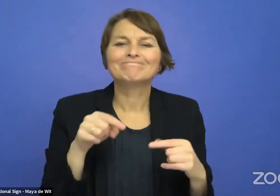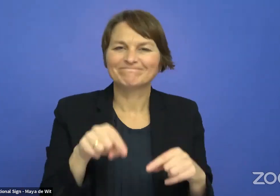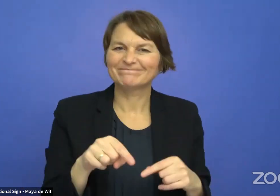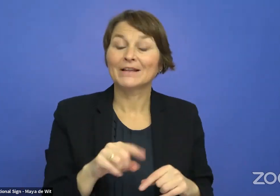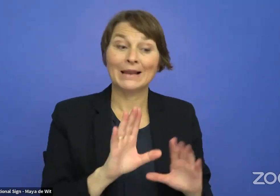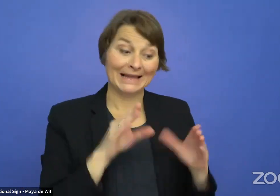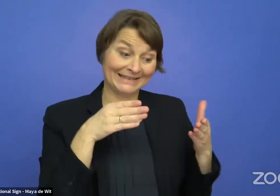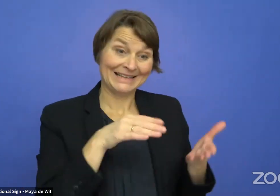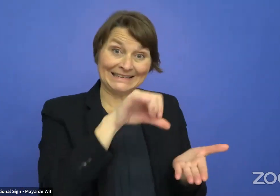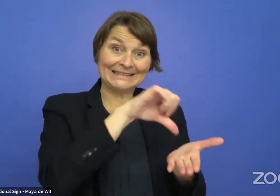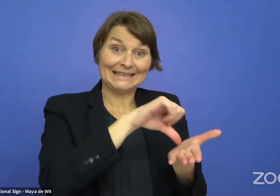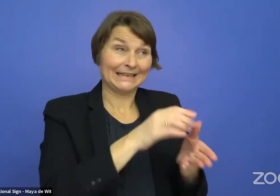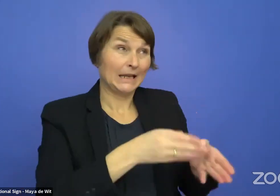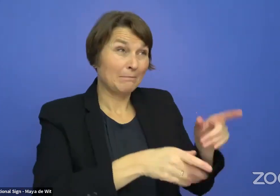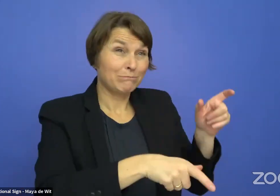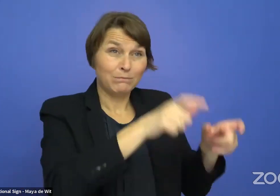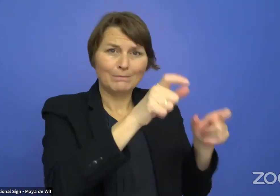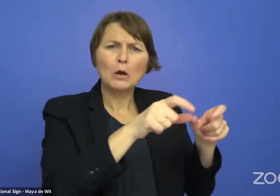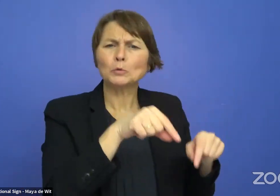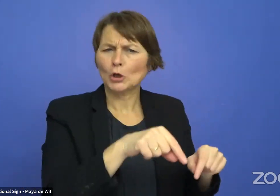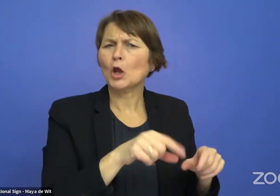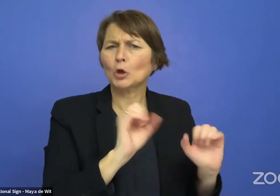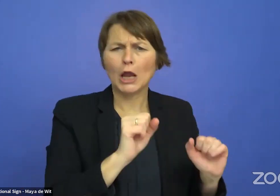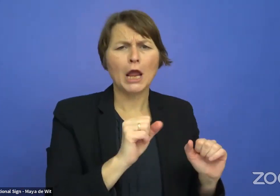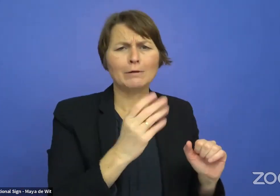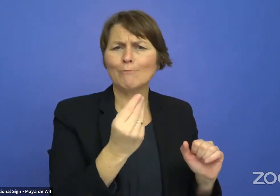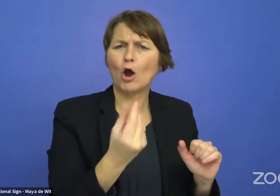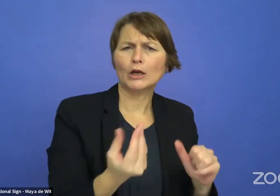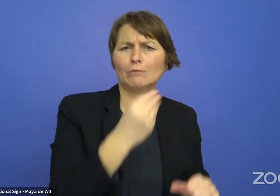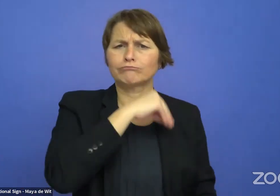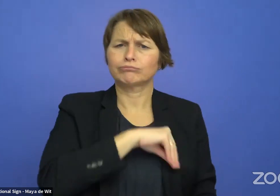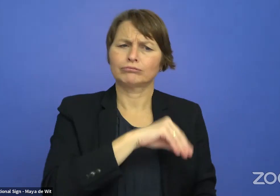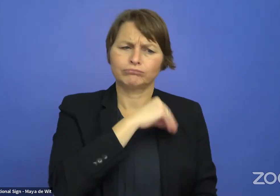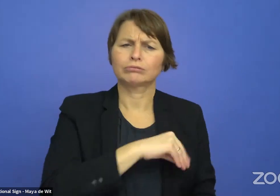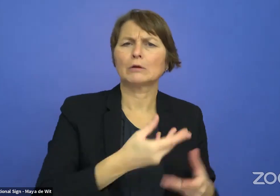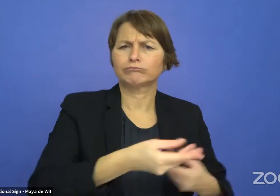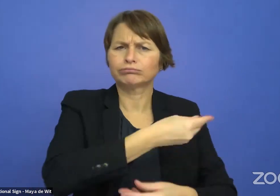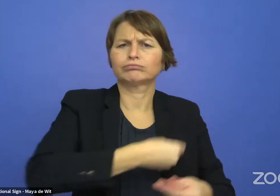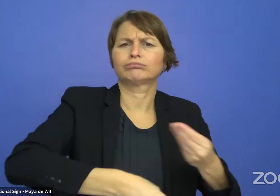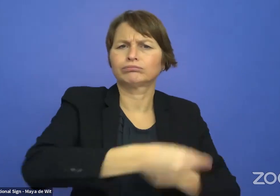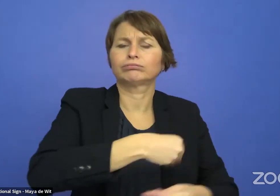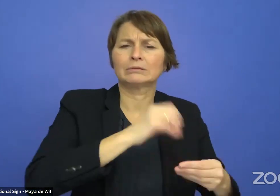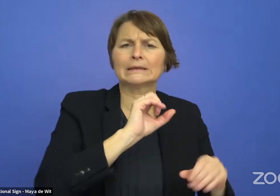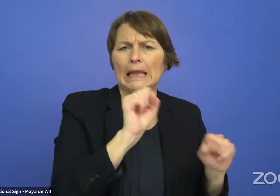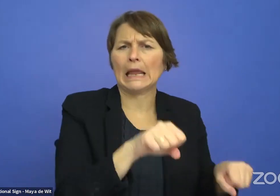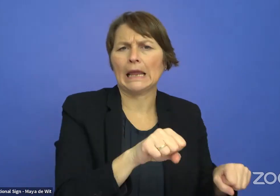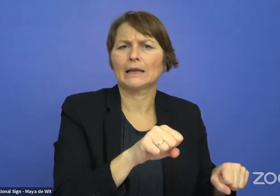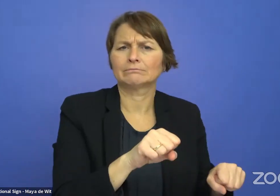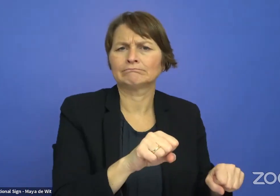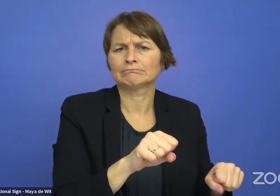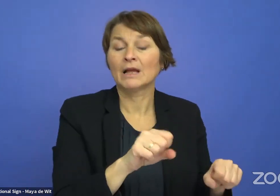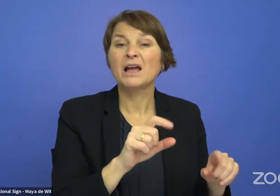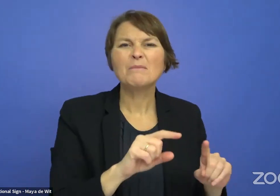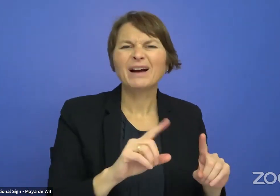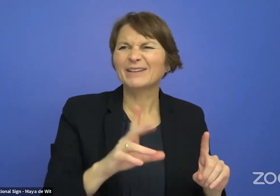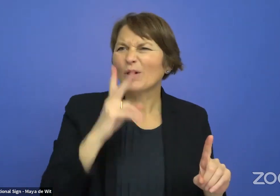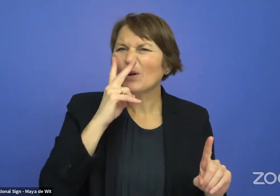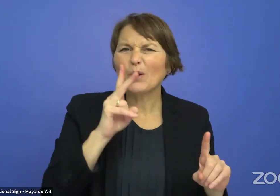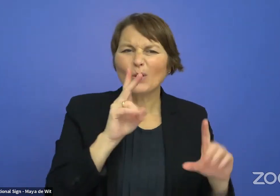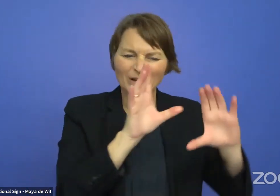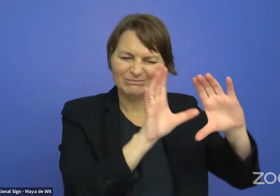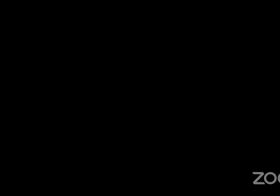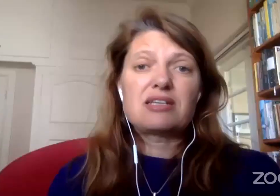can to some extent work on a commercial model, if we're talking about the deeper rural areas or less